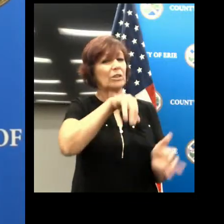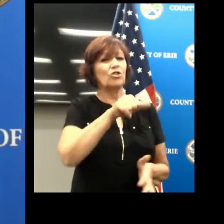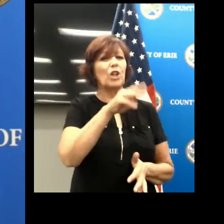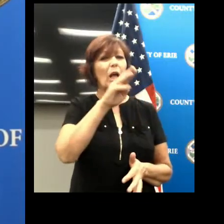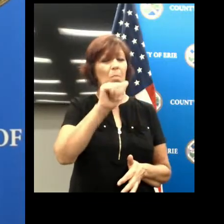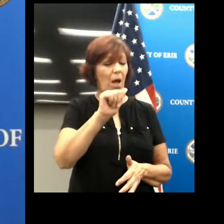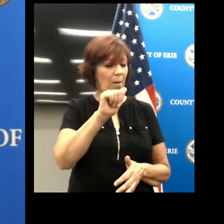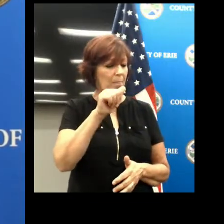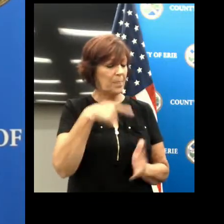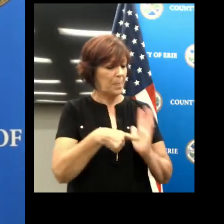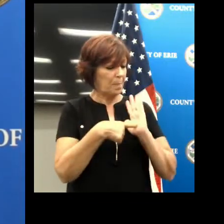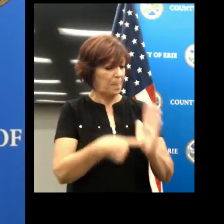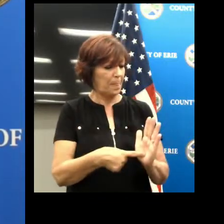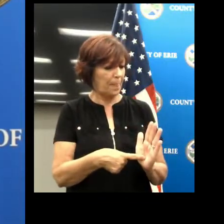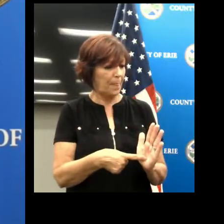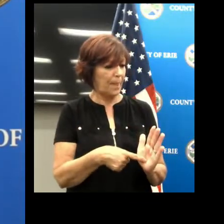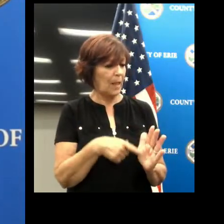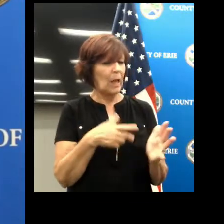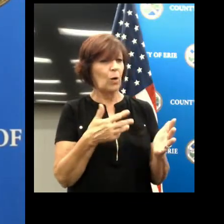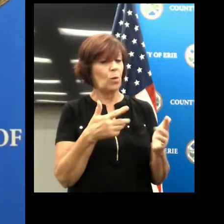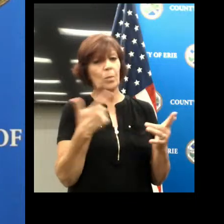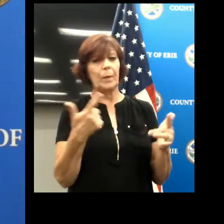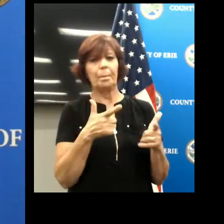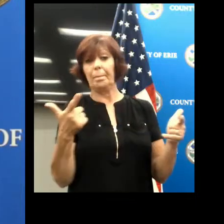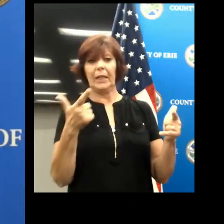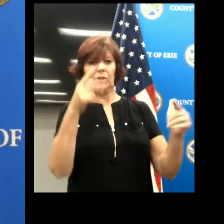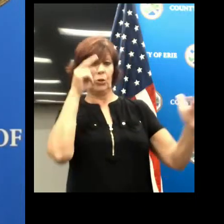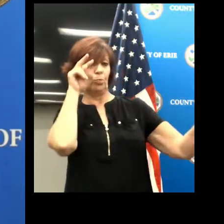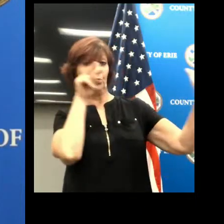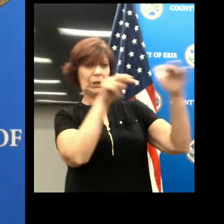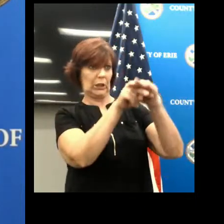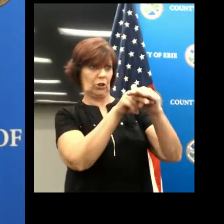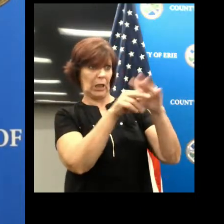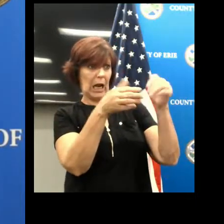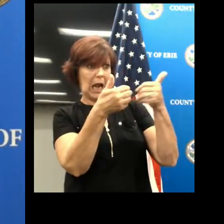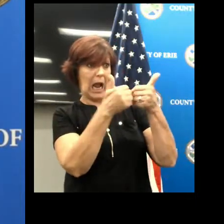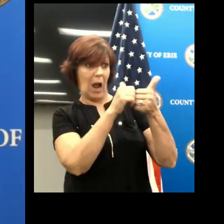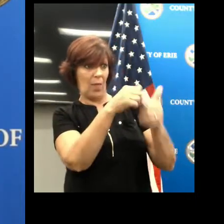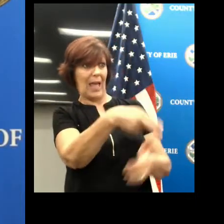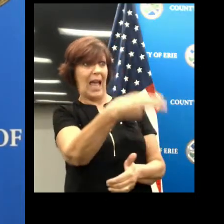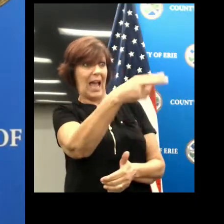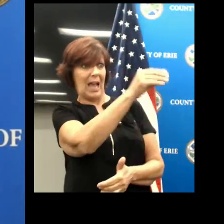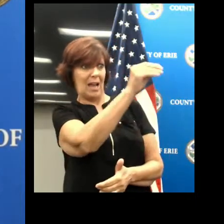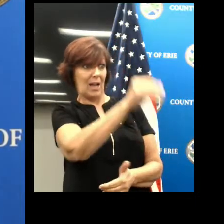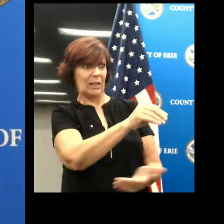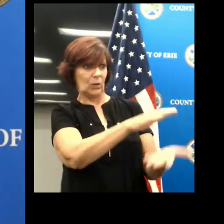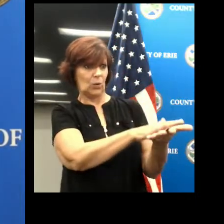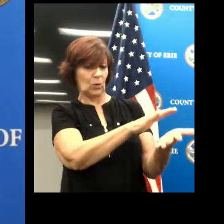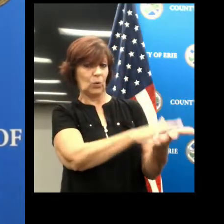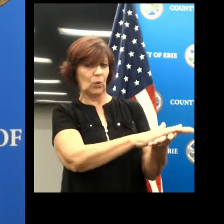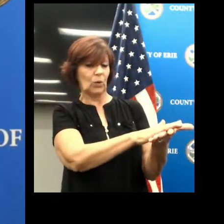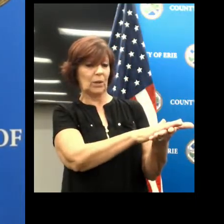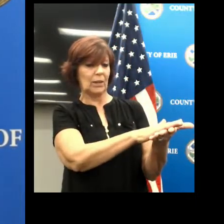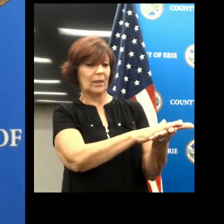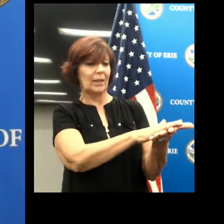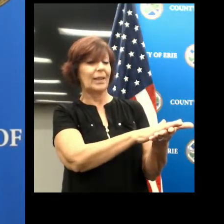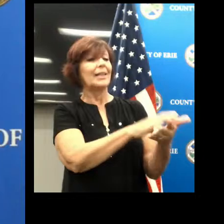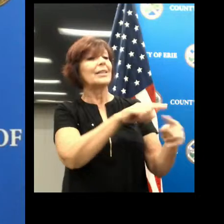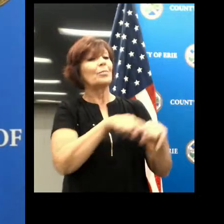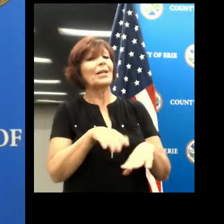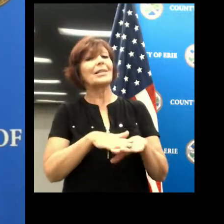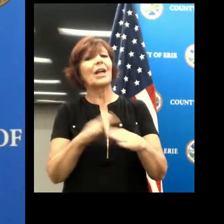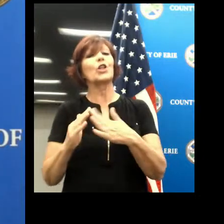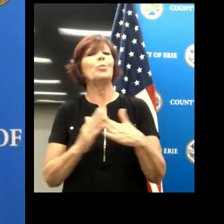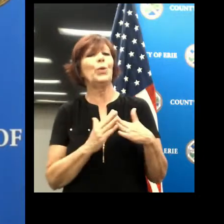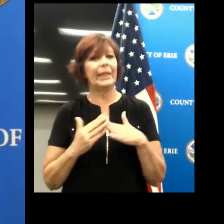shows that a major prediction of like how high rates in schools are the community rates. So